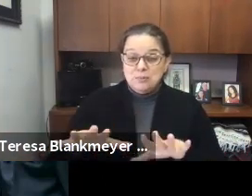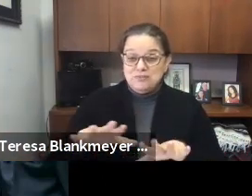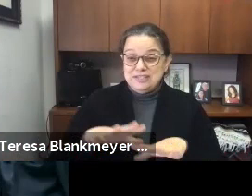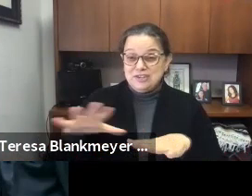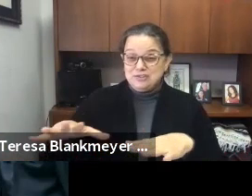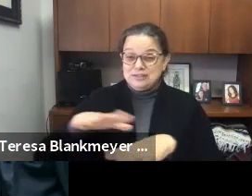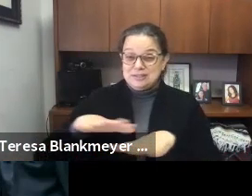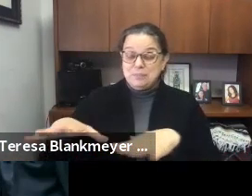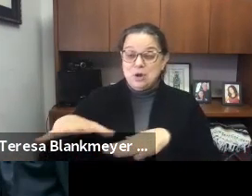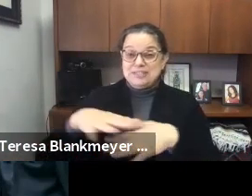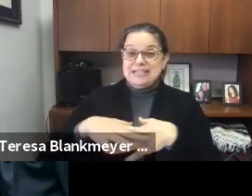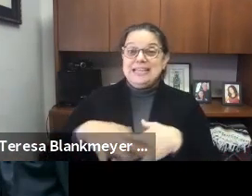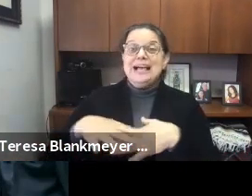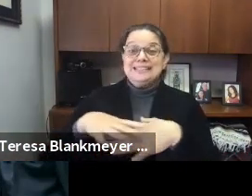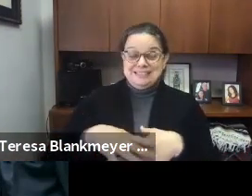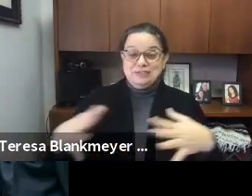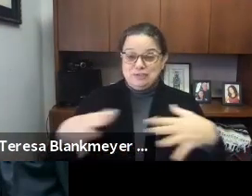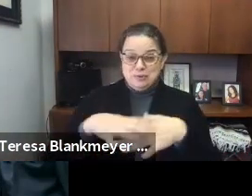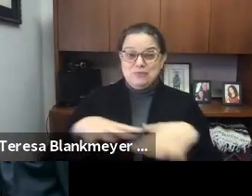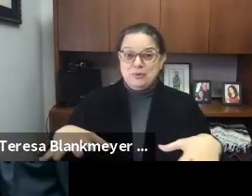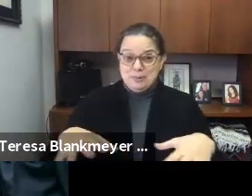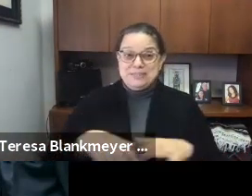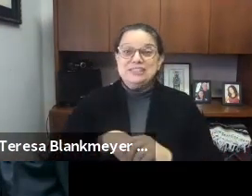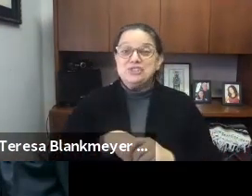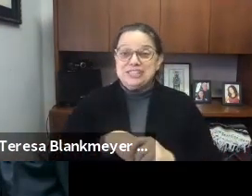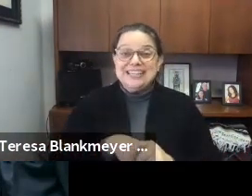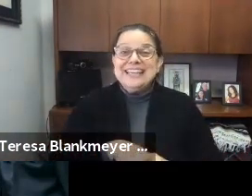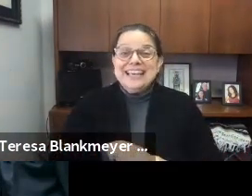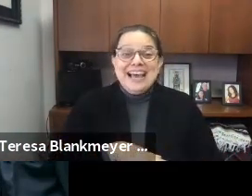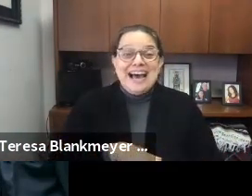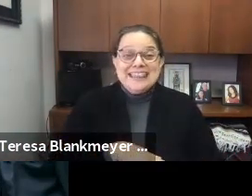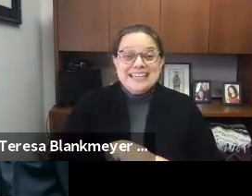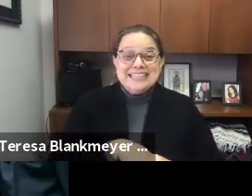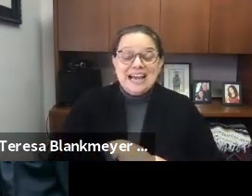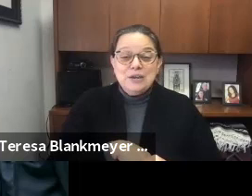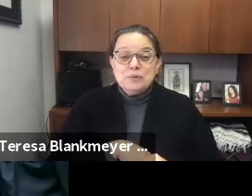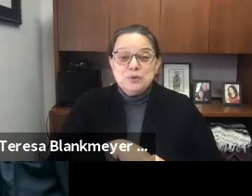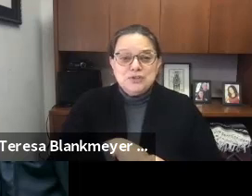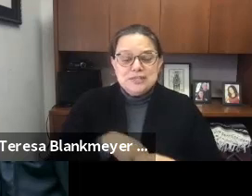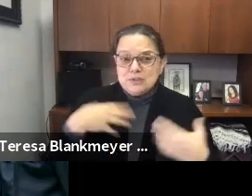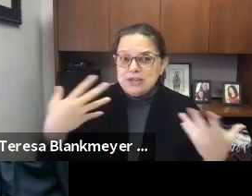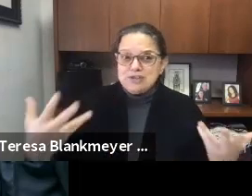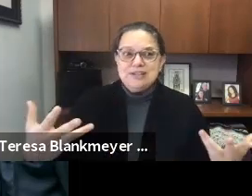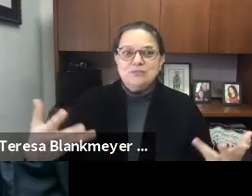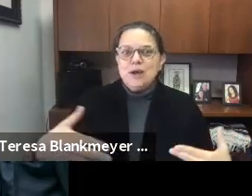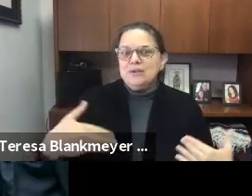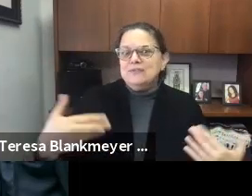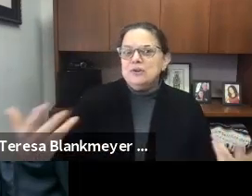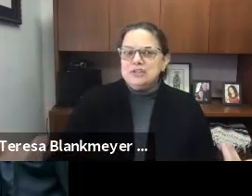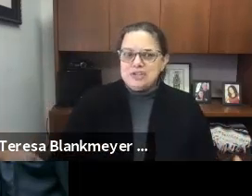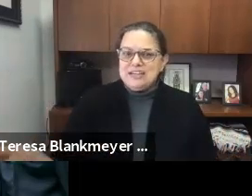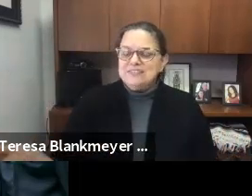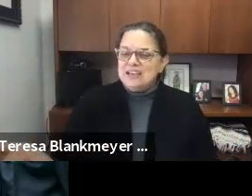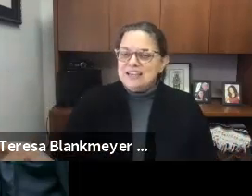will hopefully touch on some parts that he hasn't touched to avoid repetition. And then I will move to this question of what